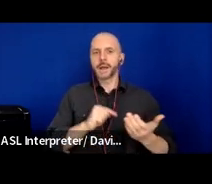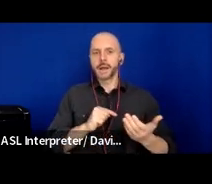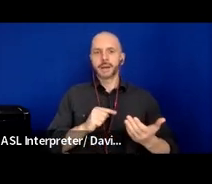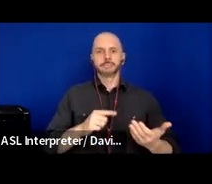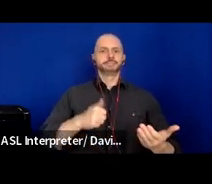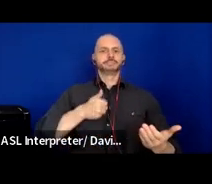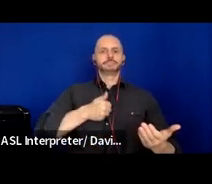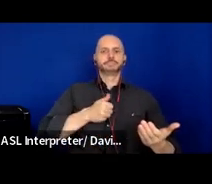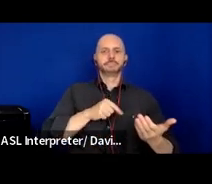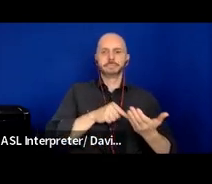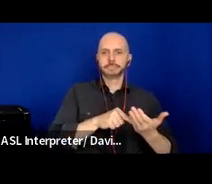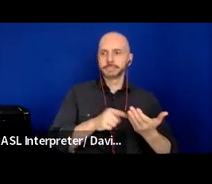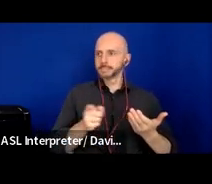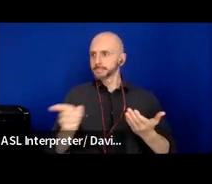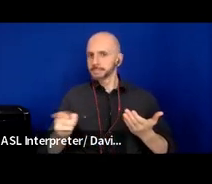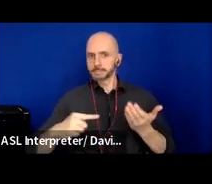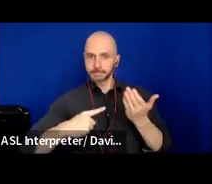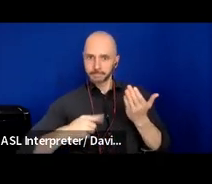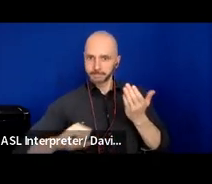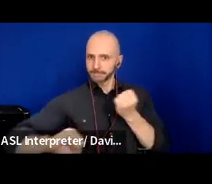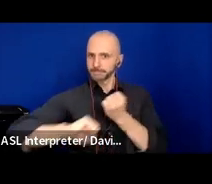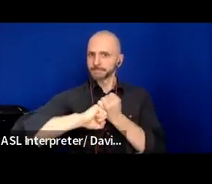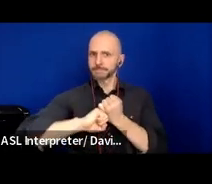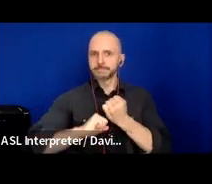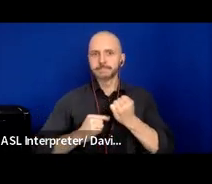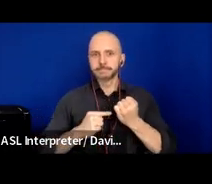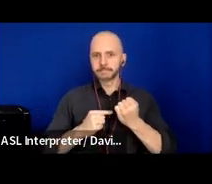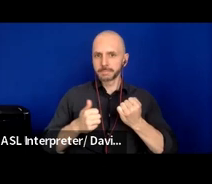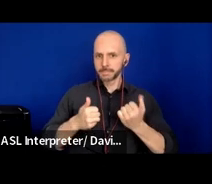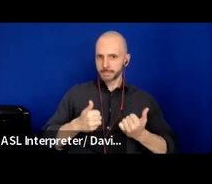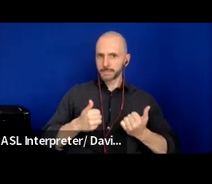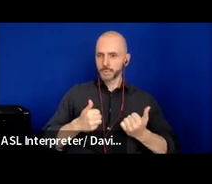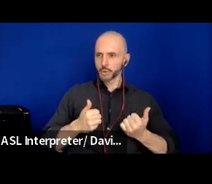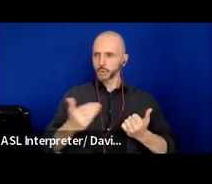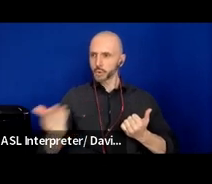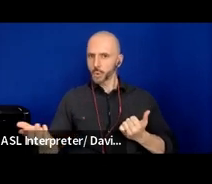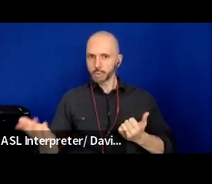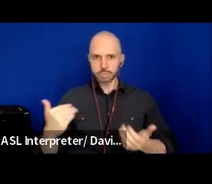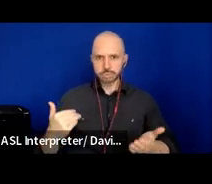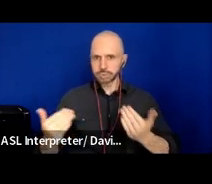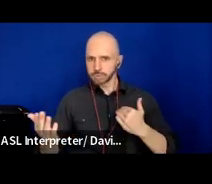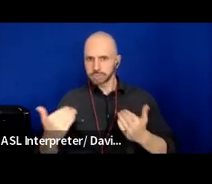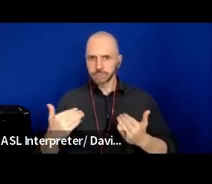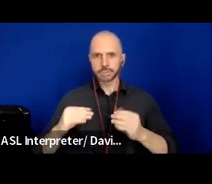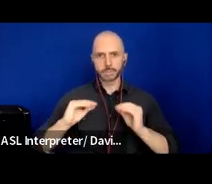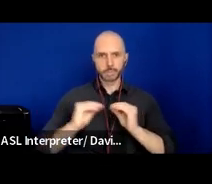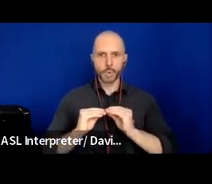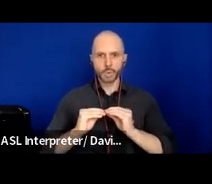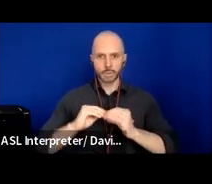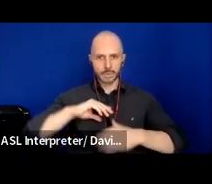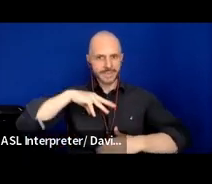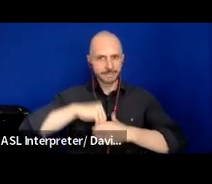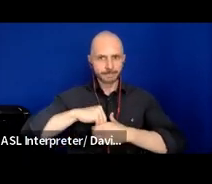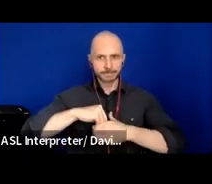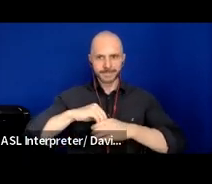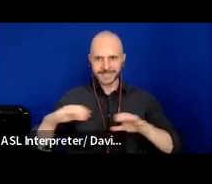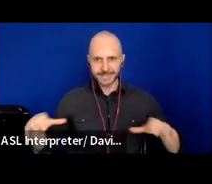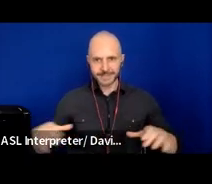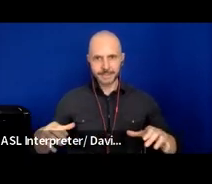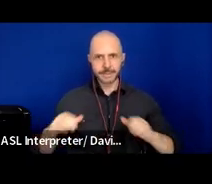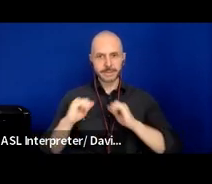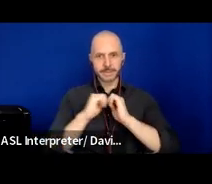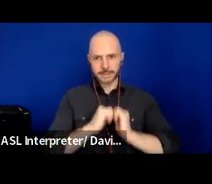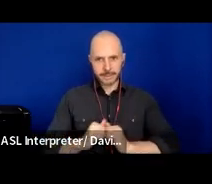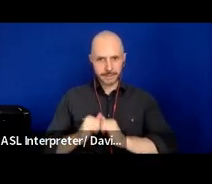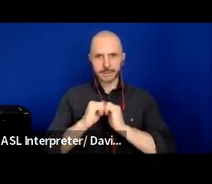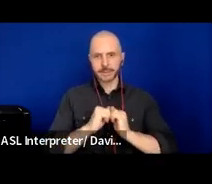their own experiences, their own questions and concerns about it. And so the more that we can do, of course, to strengthen its effectiveness is what we do,